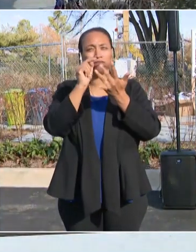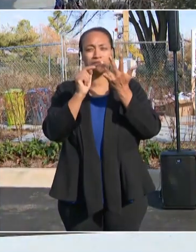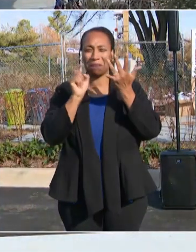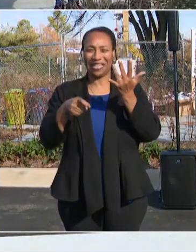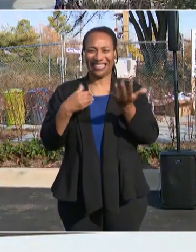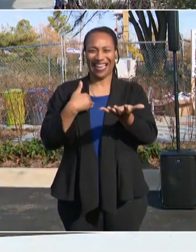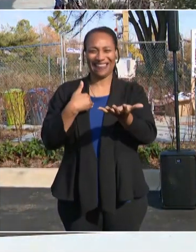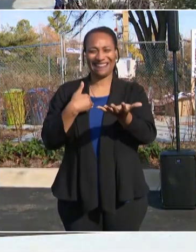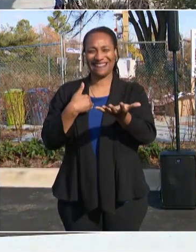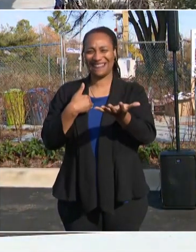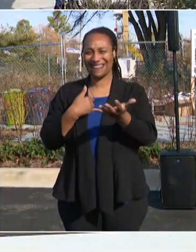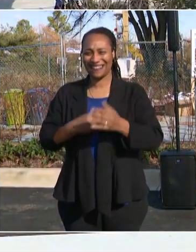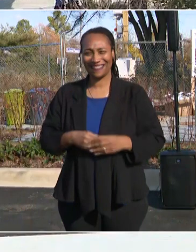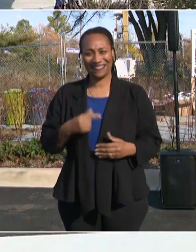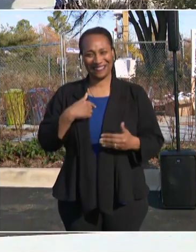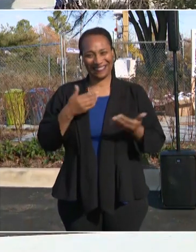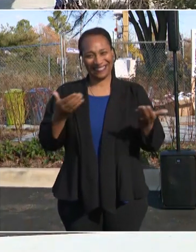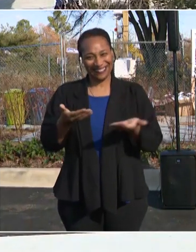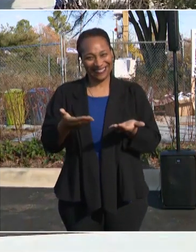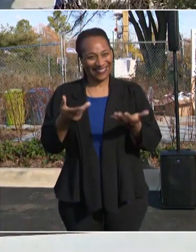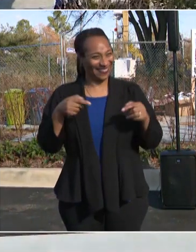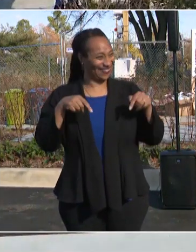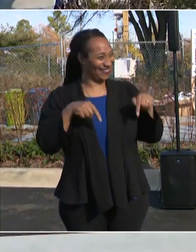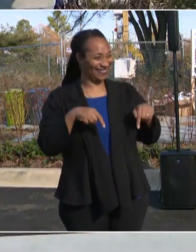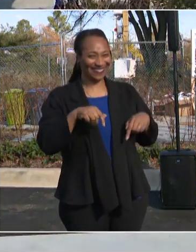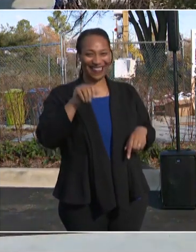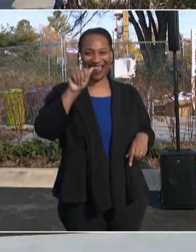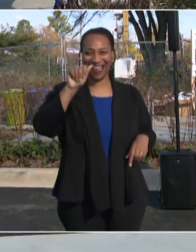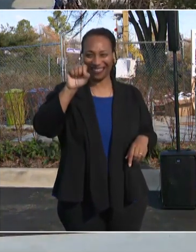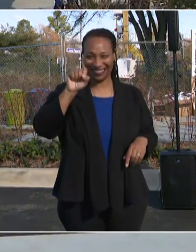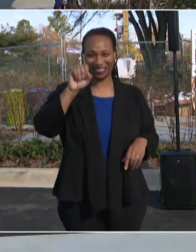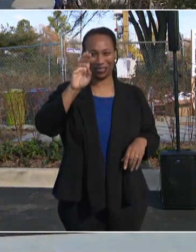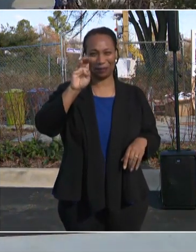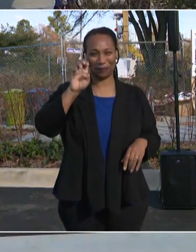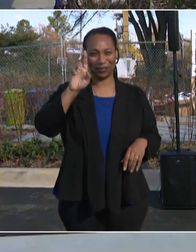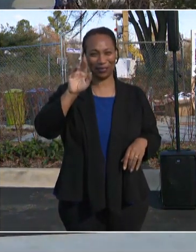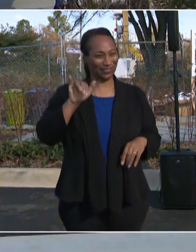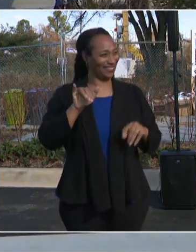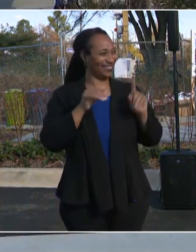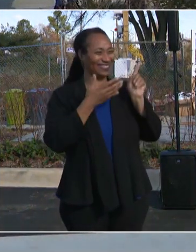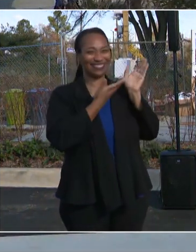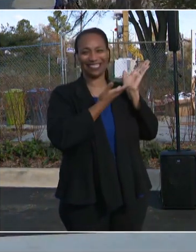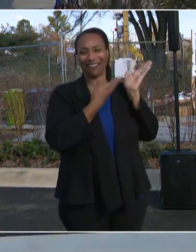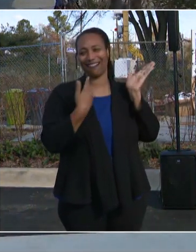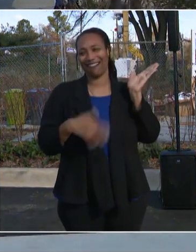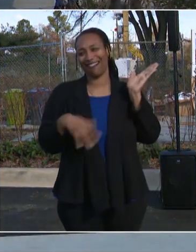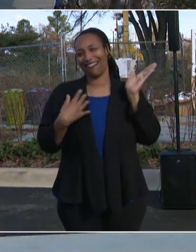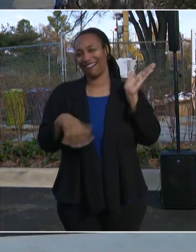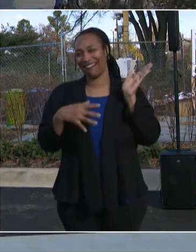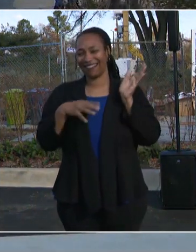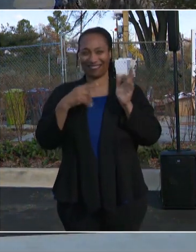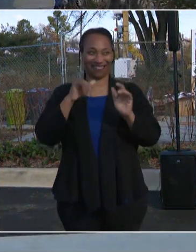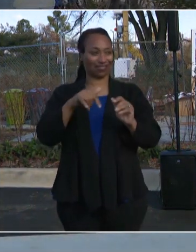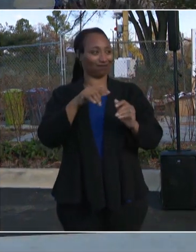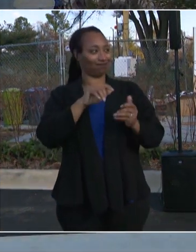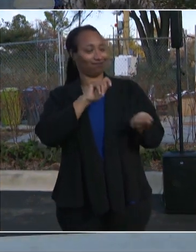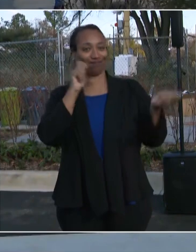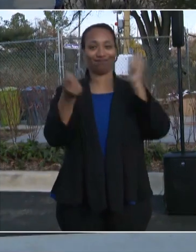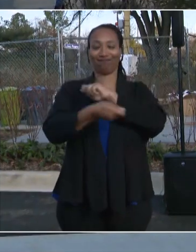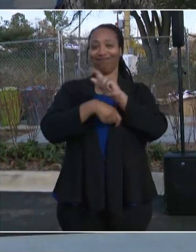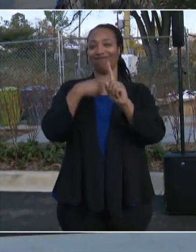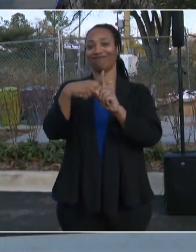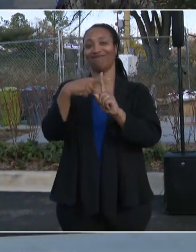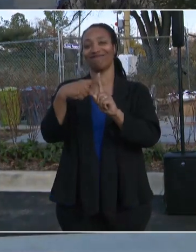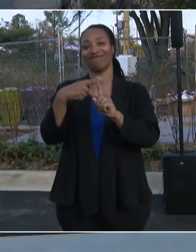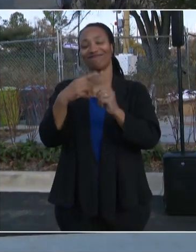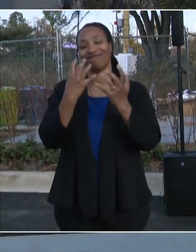Asberry, I can truly say this is a positive change. I am glad my family, friends, and loved